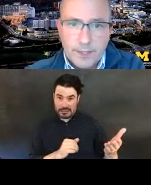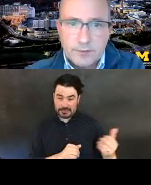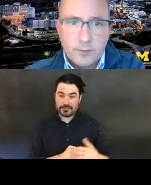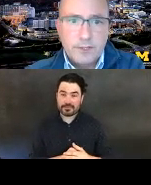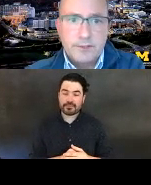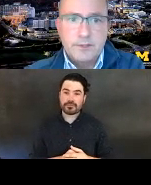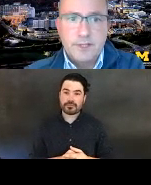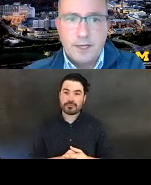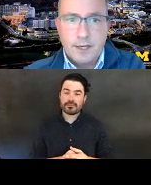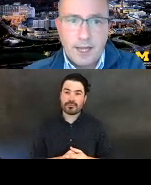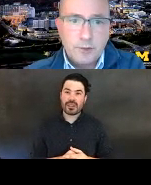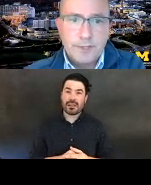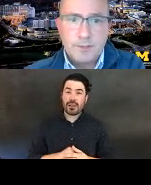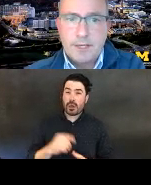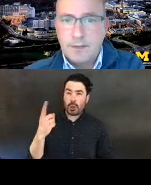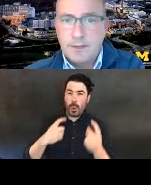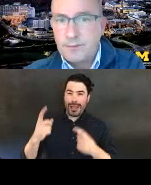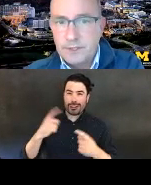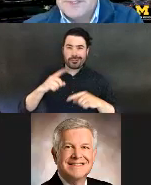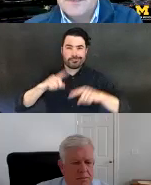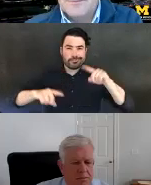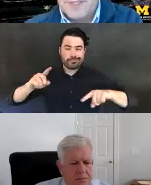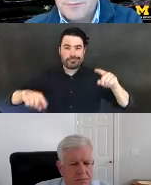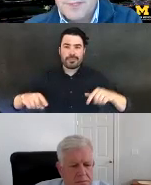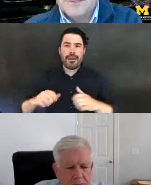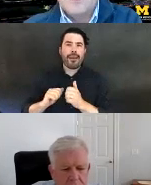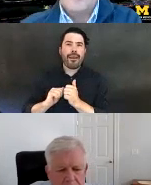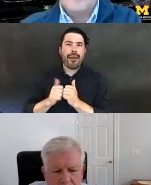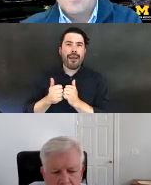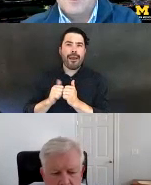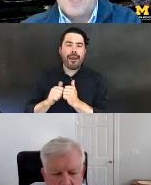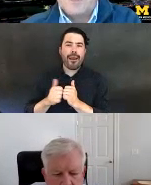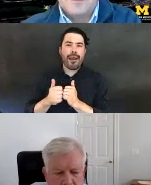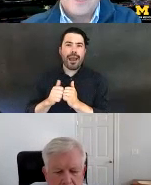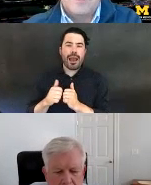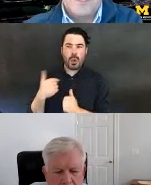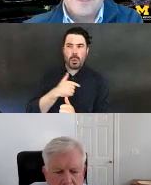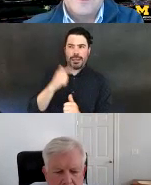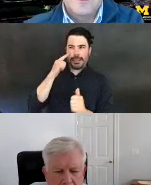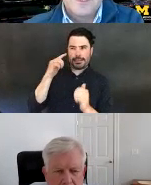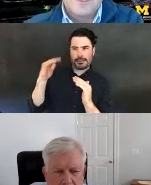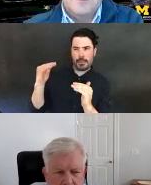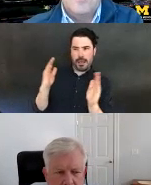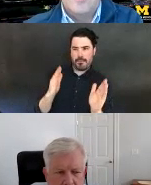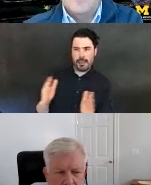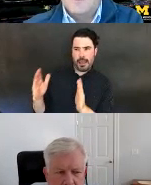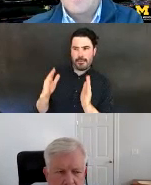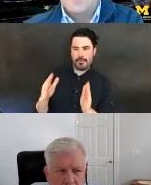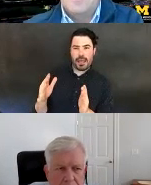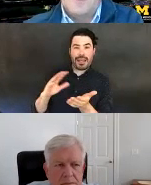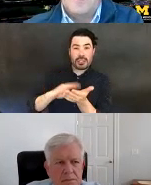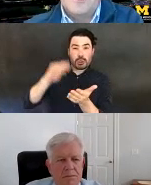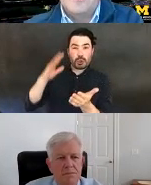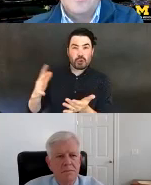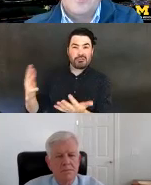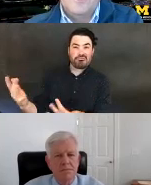The range of questions is, how do we expect the influx of students to impact Michigan medicine? Do we have an estimate